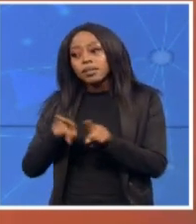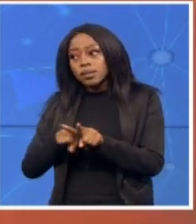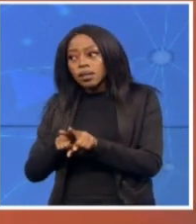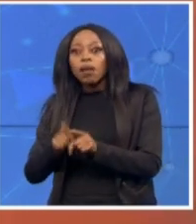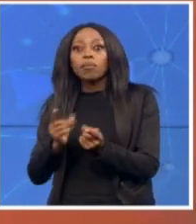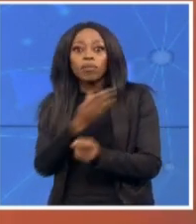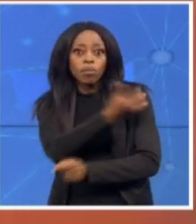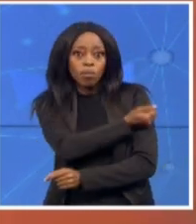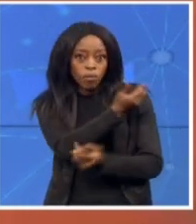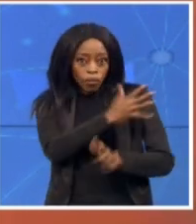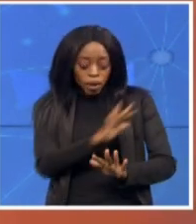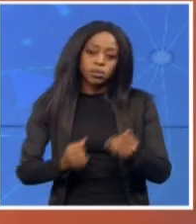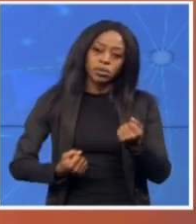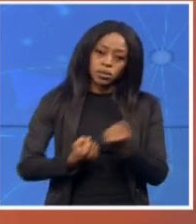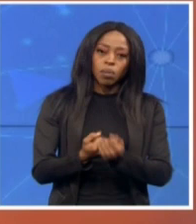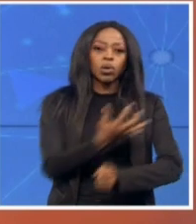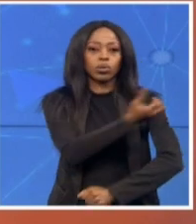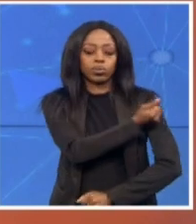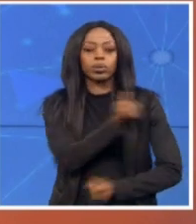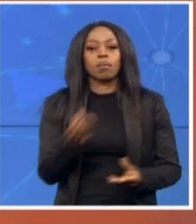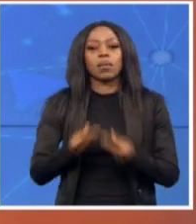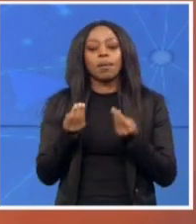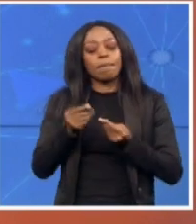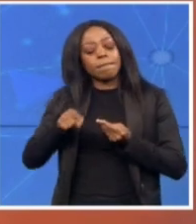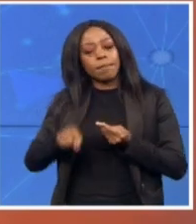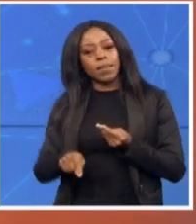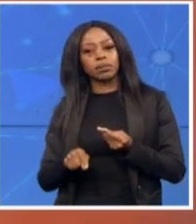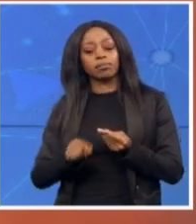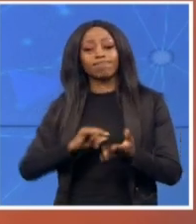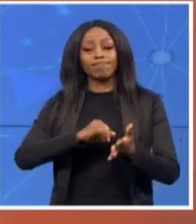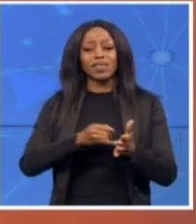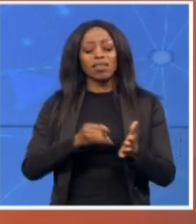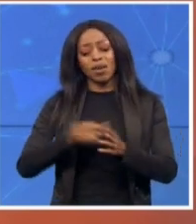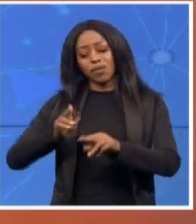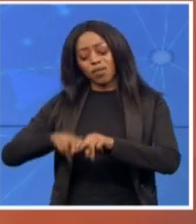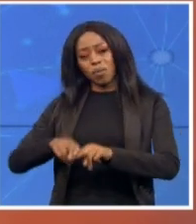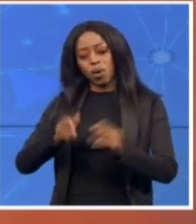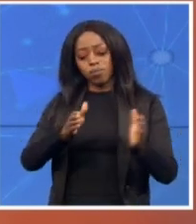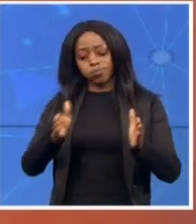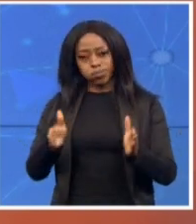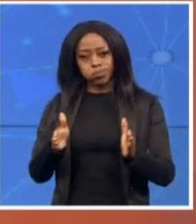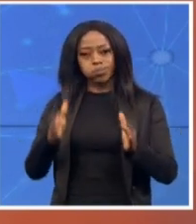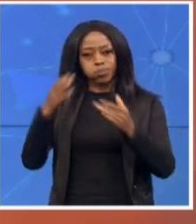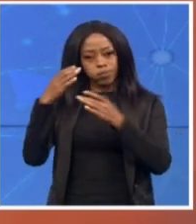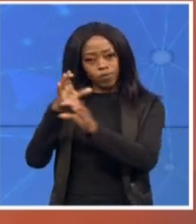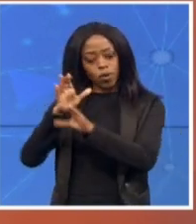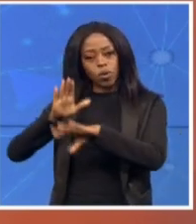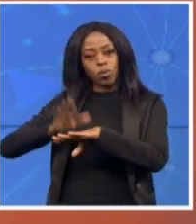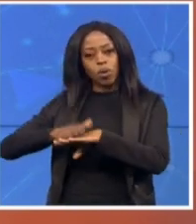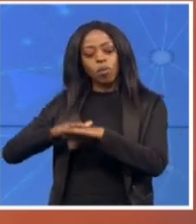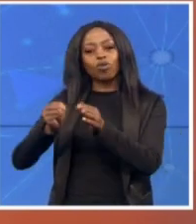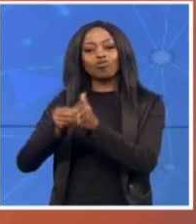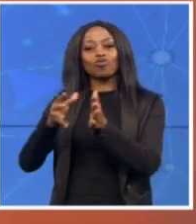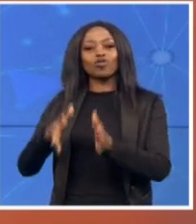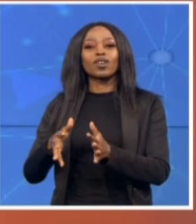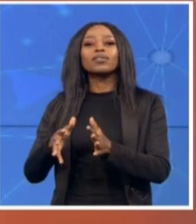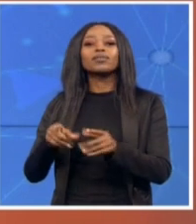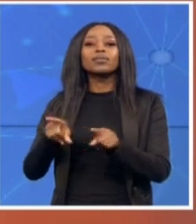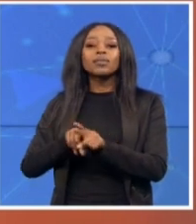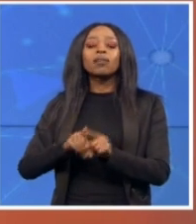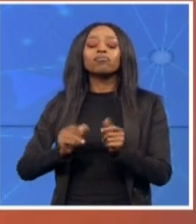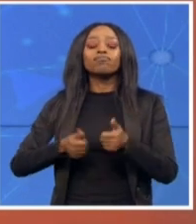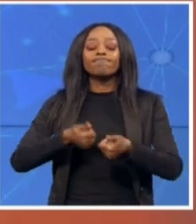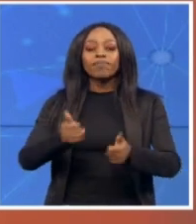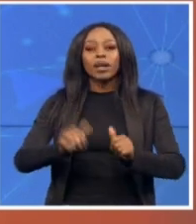that January and Feb, for example, that's when the students are coming, universities are opening, there'll be a whole lot of the young